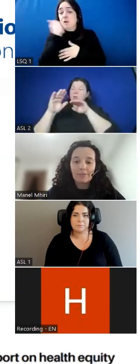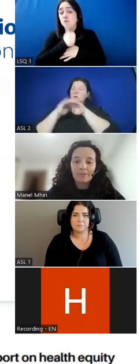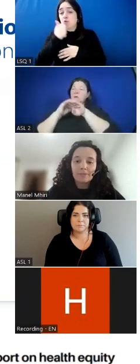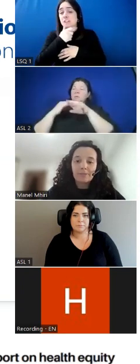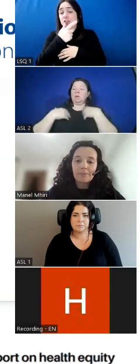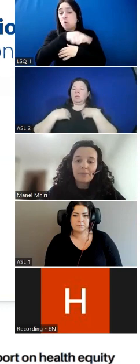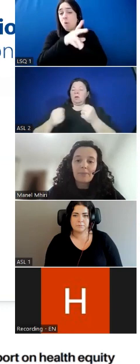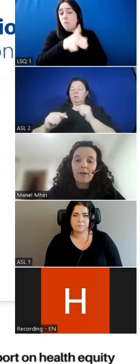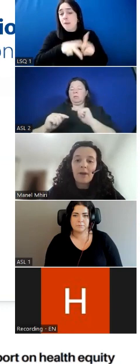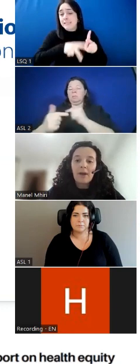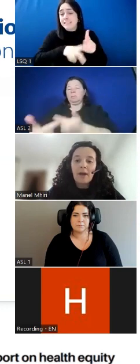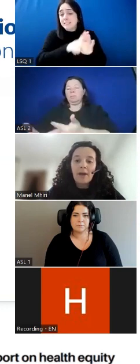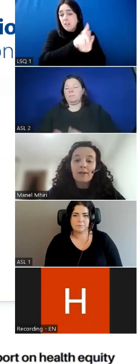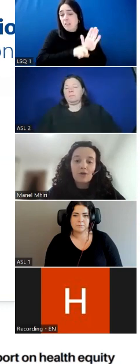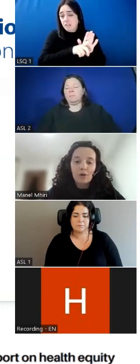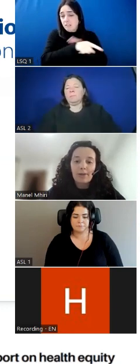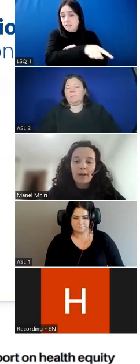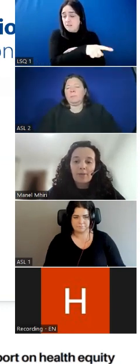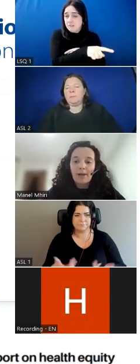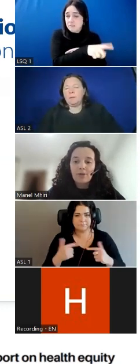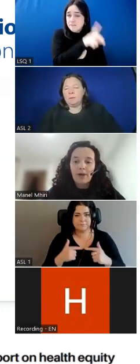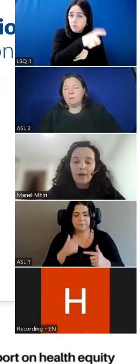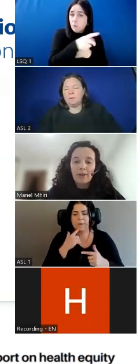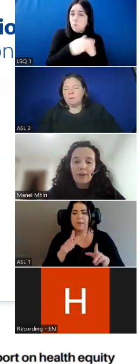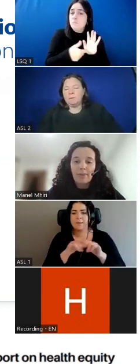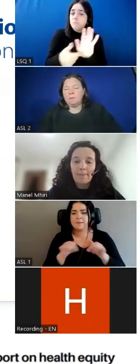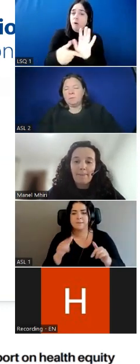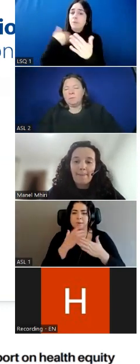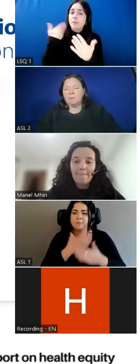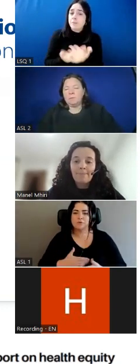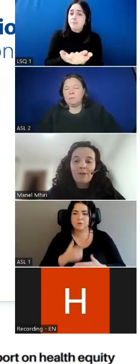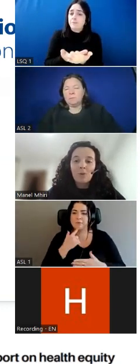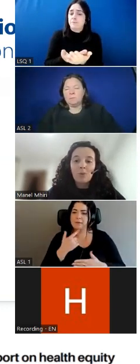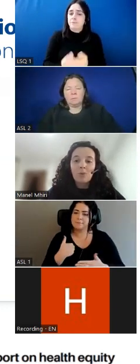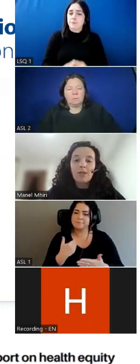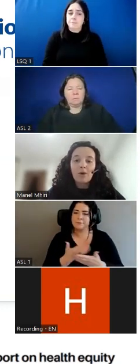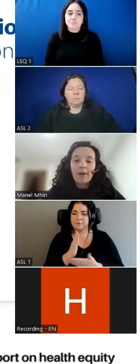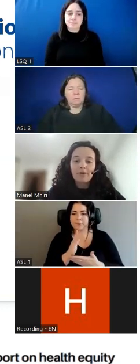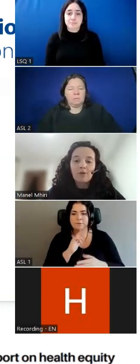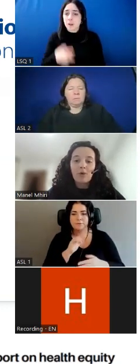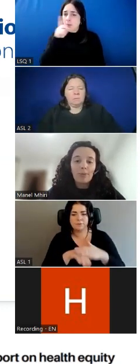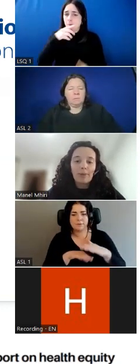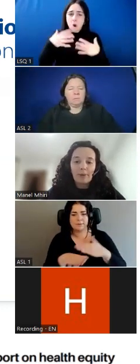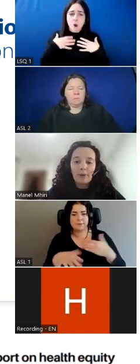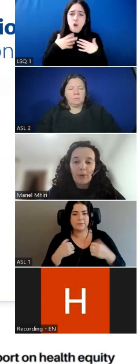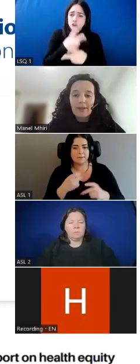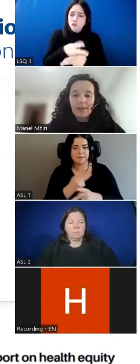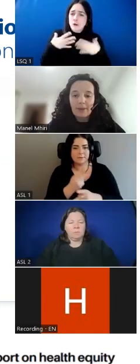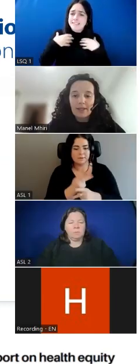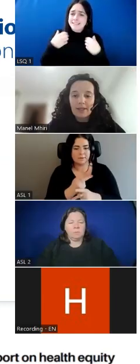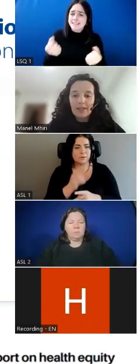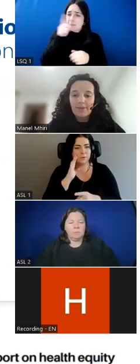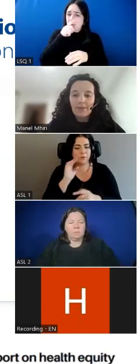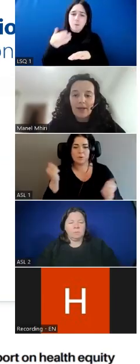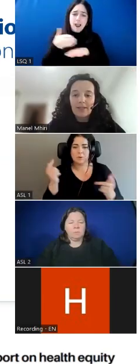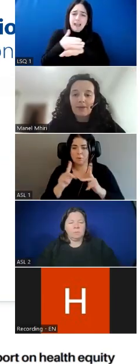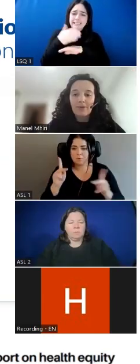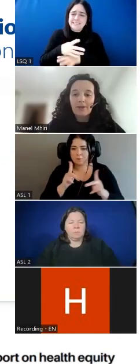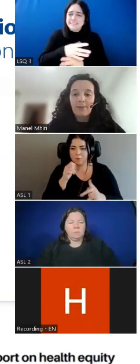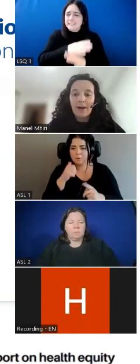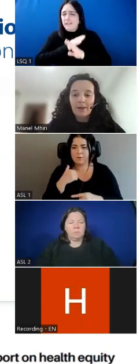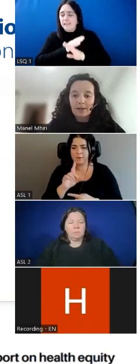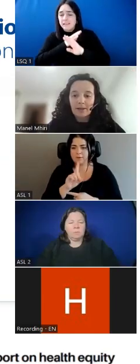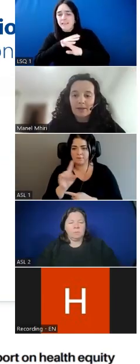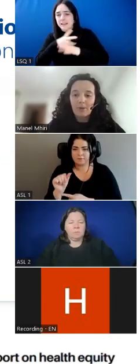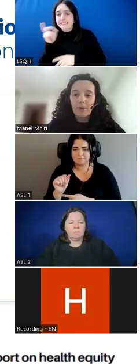health and enjoying their right to health. So we know that all people with disabilities face